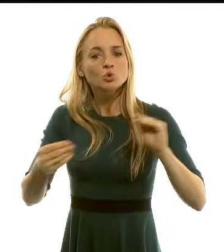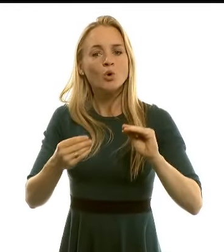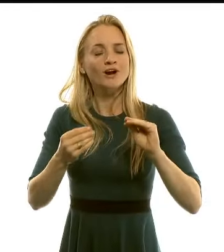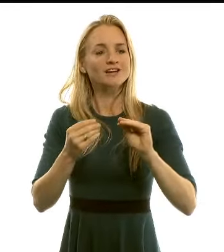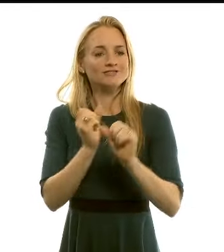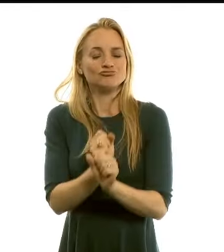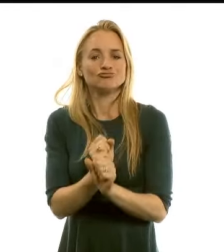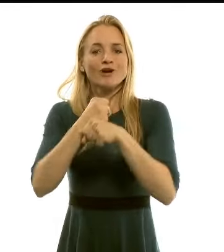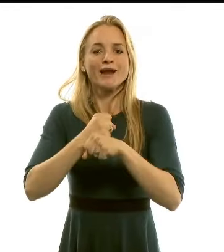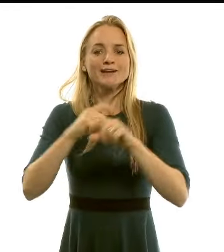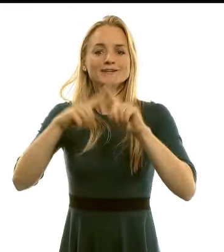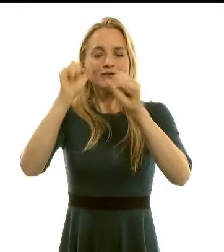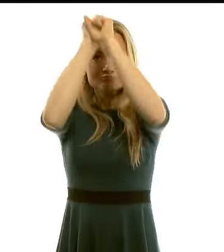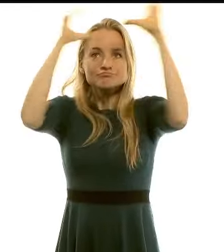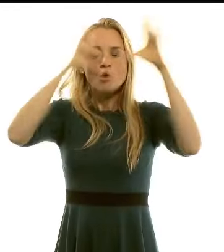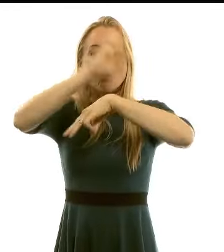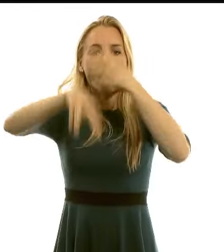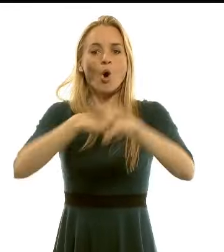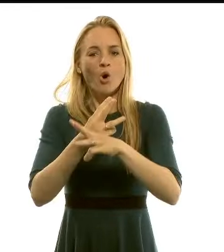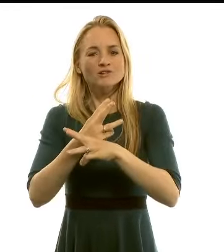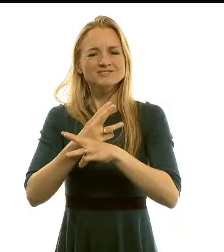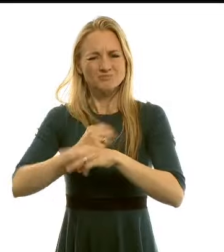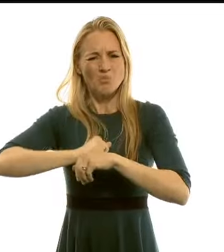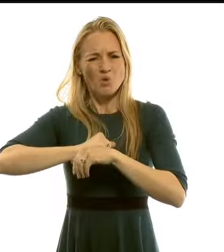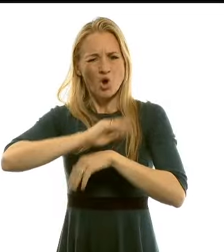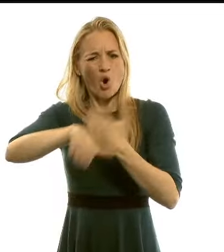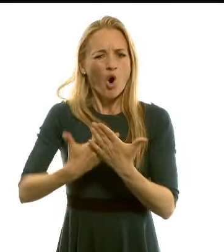something I'm fortunate enough to keep doing as an adult.